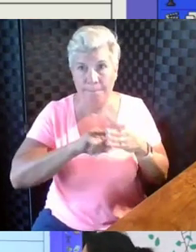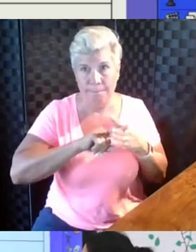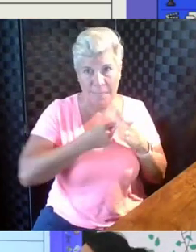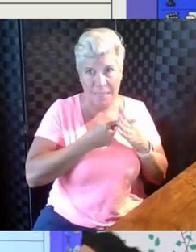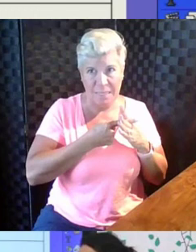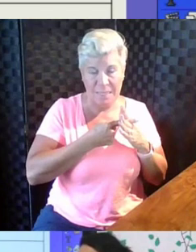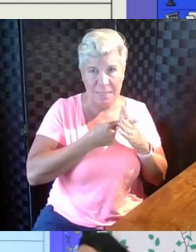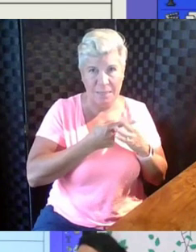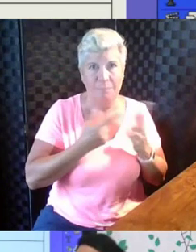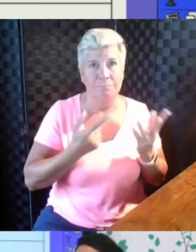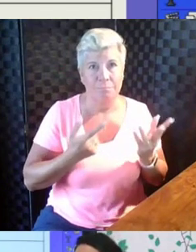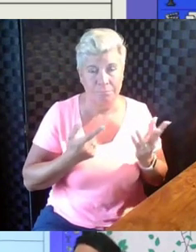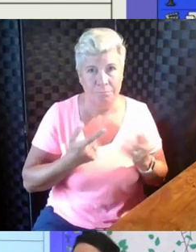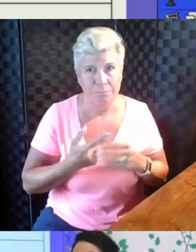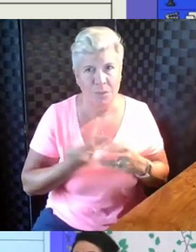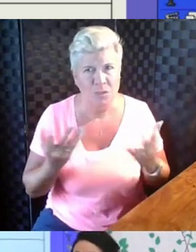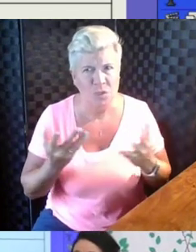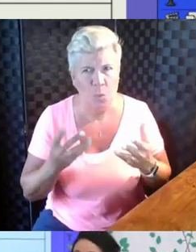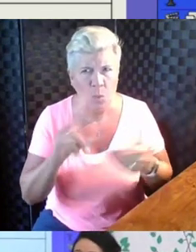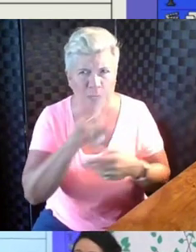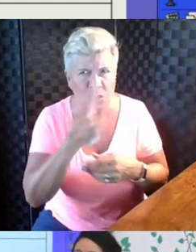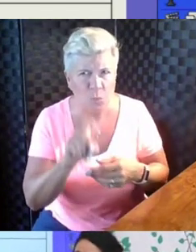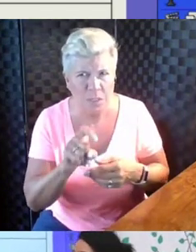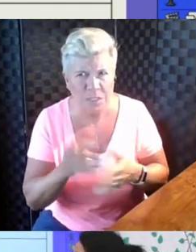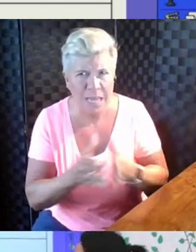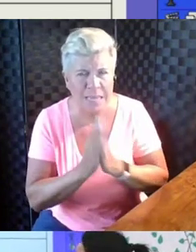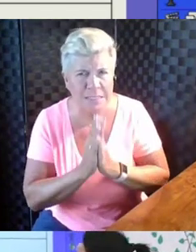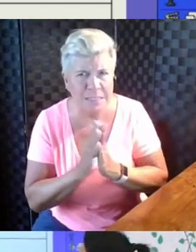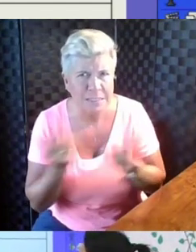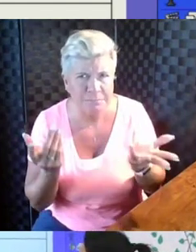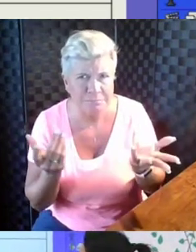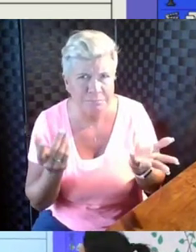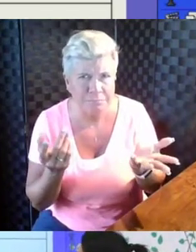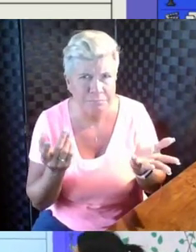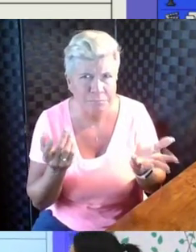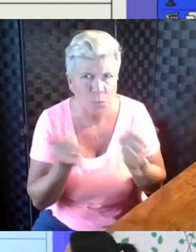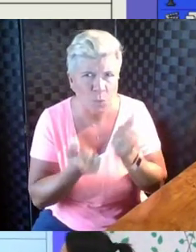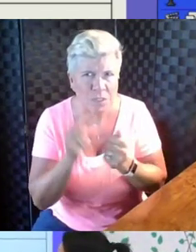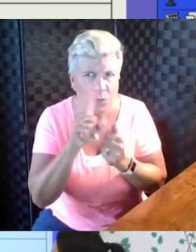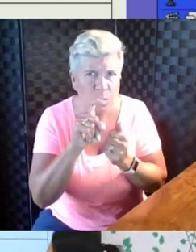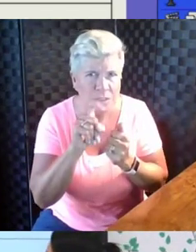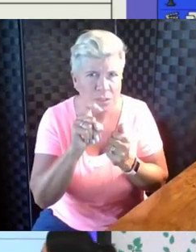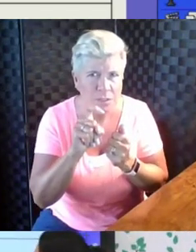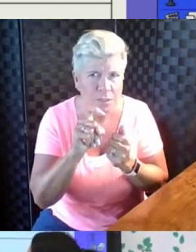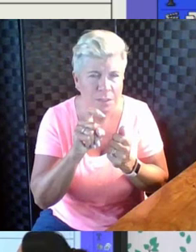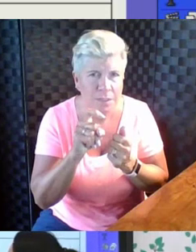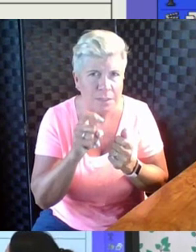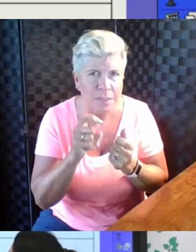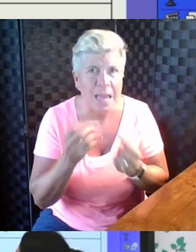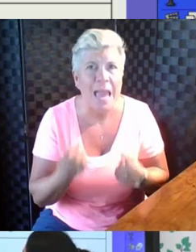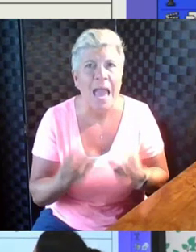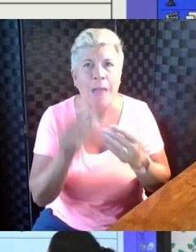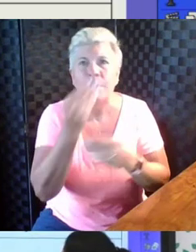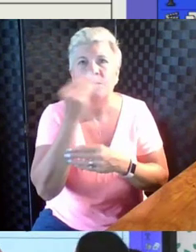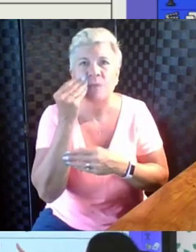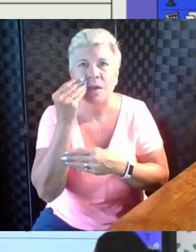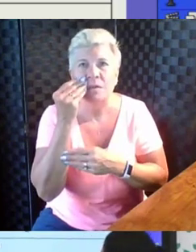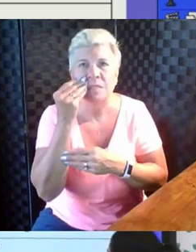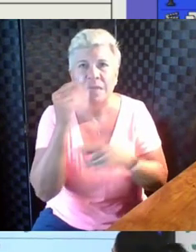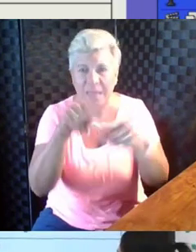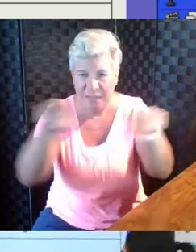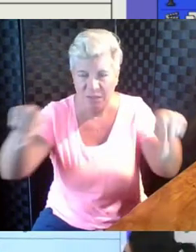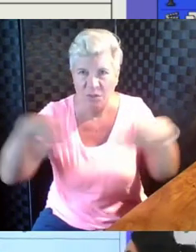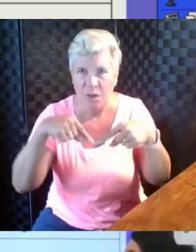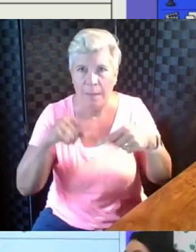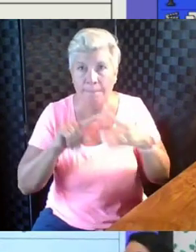garden to begin with? So what is the question that they're asking us? how many flowers were